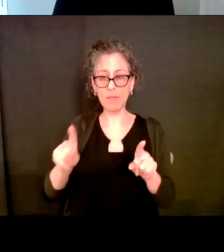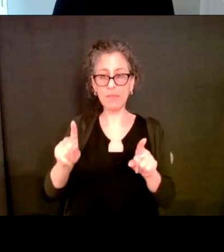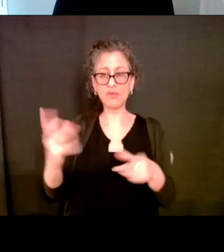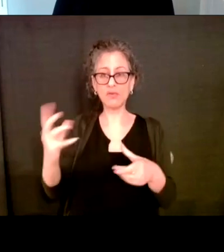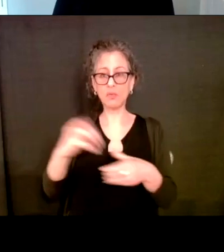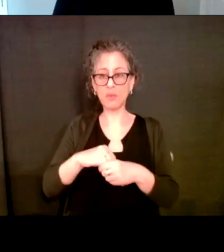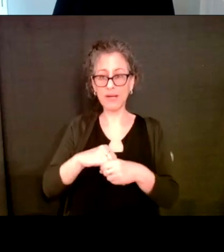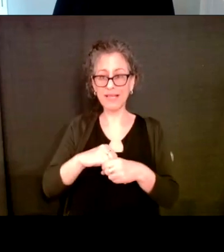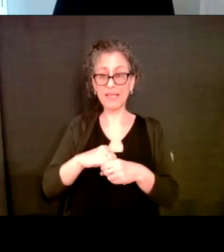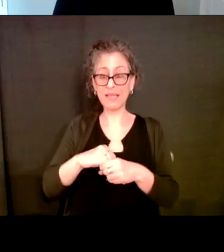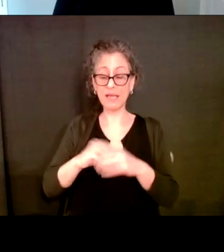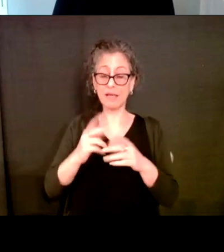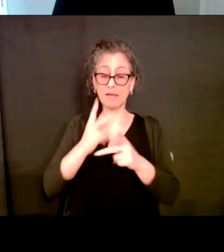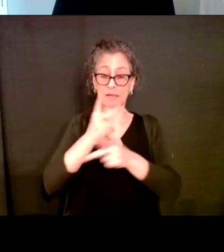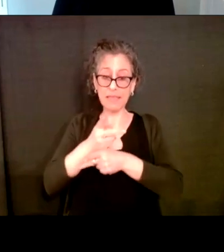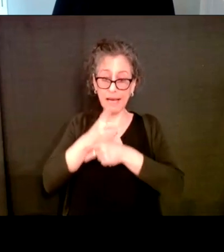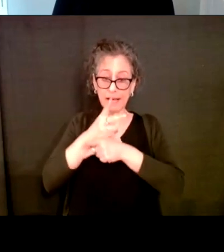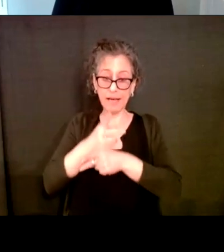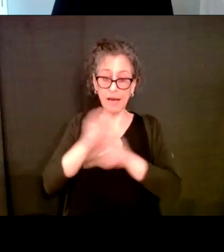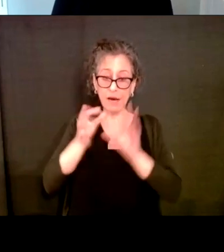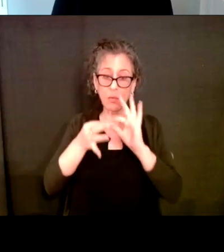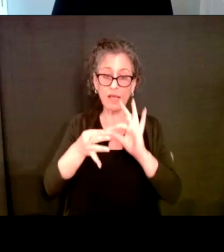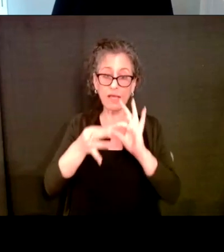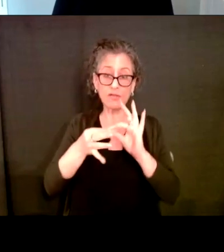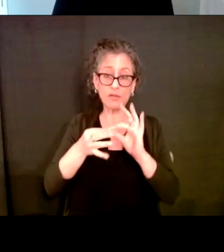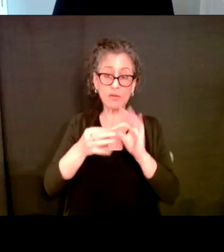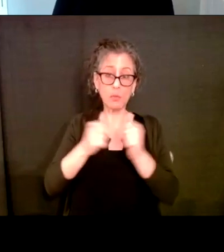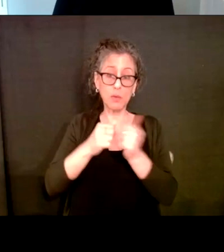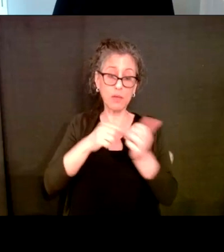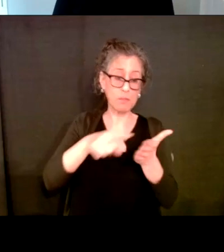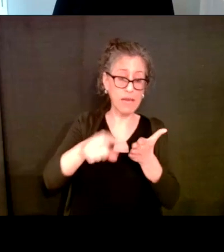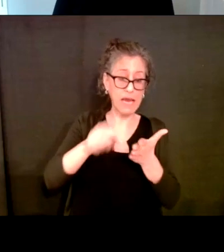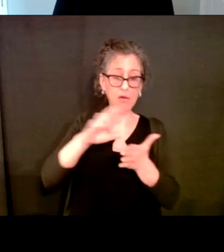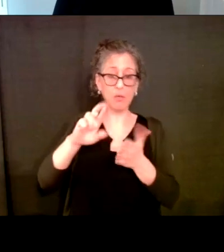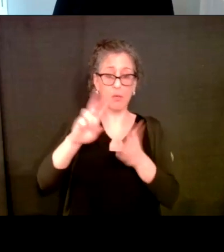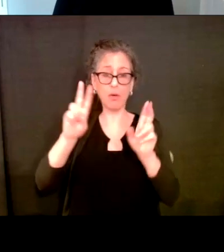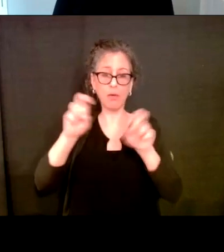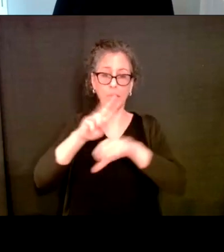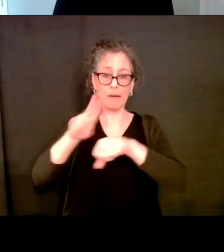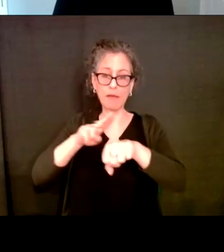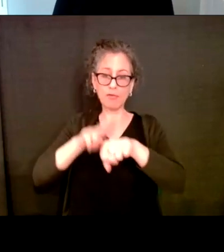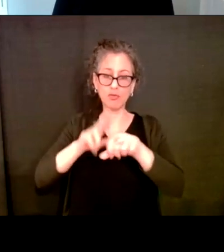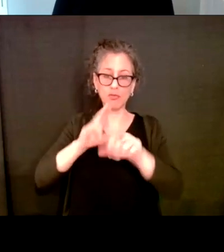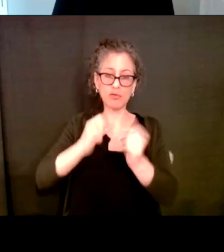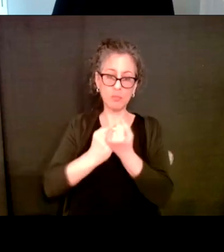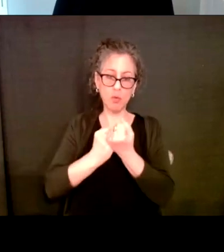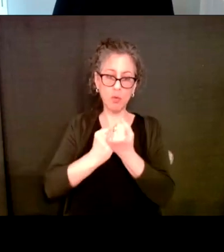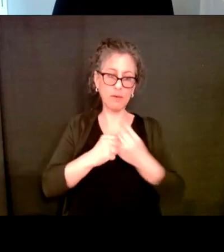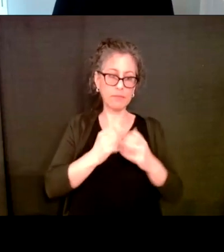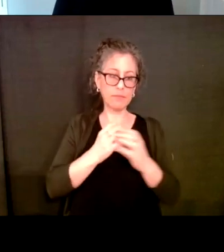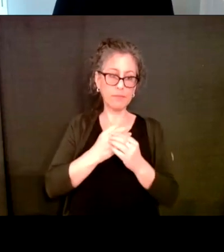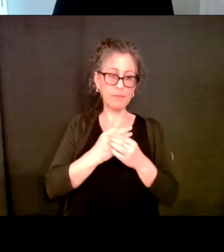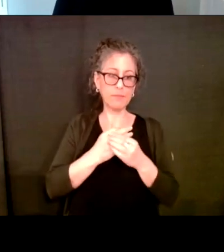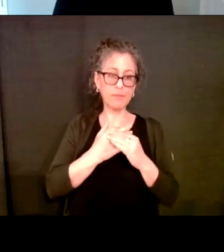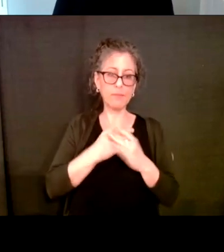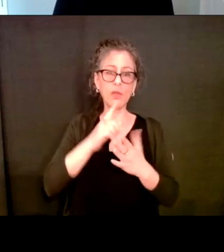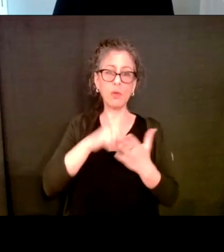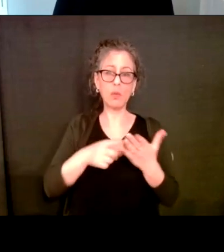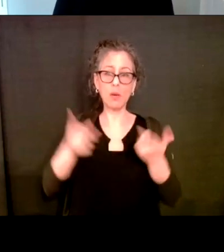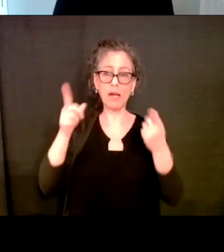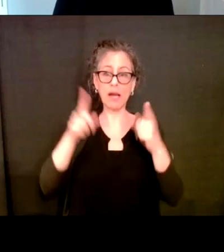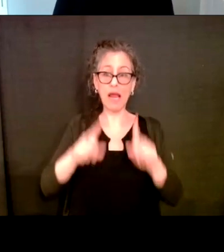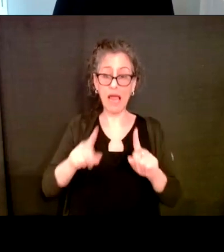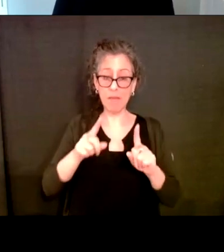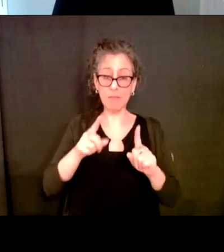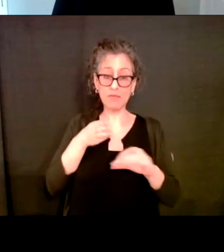of the caregiving relationship, whether that's with paid or natural supports. And what happens in the immediacy of a